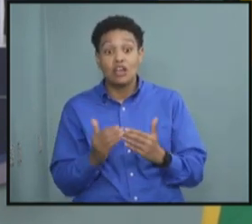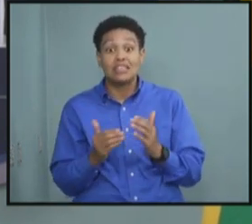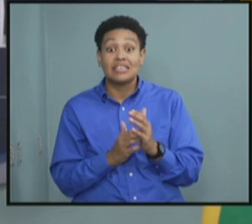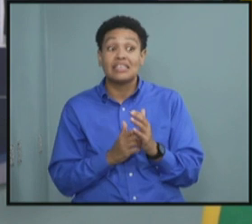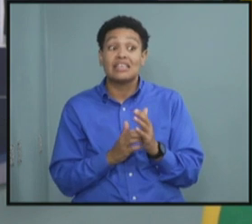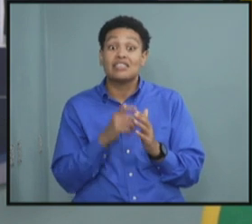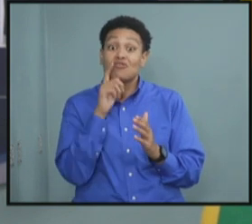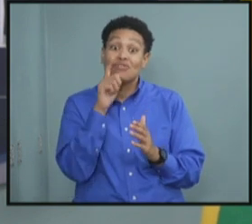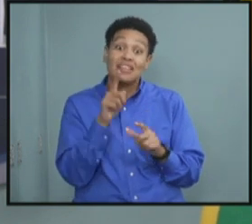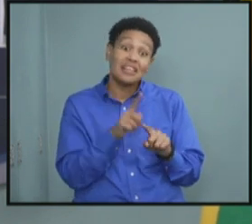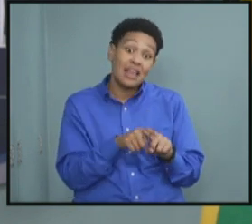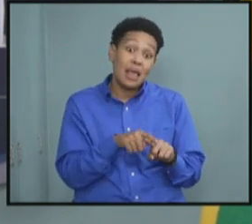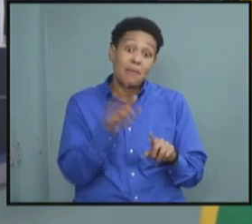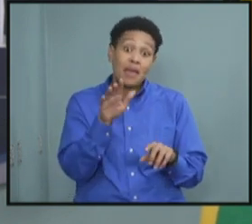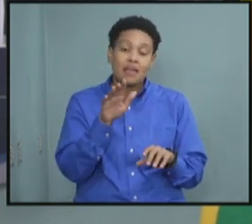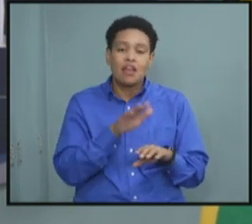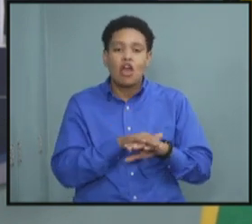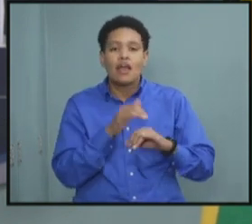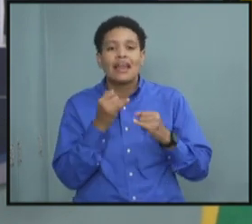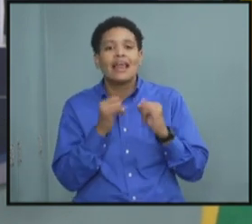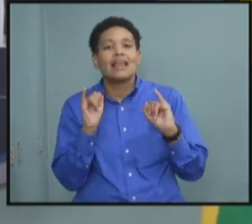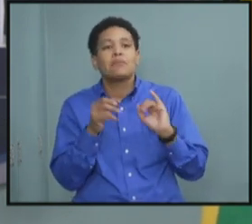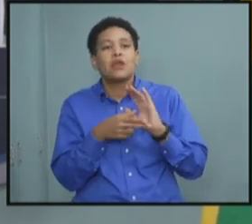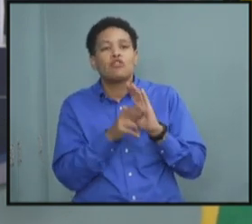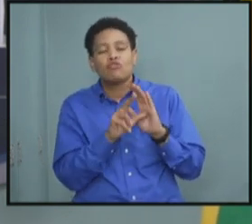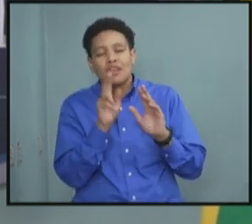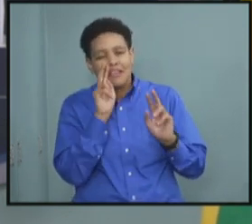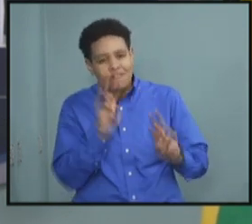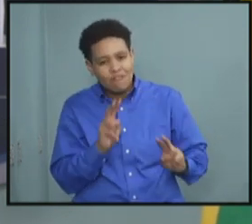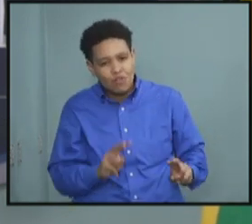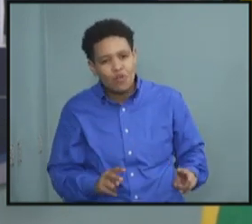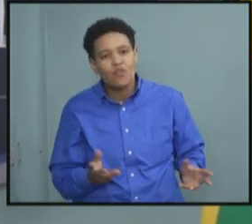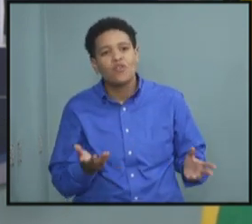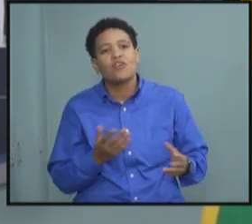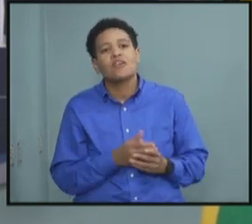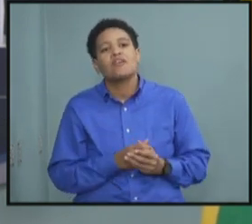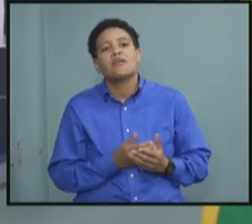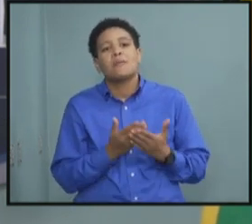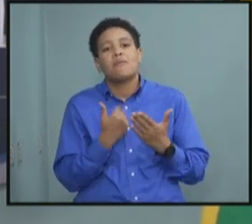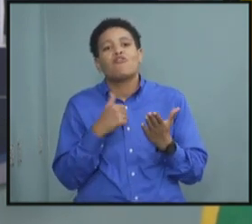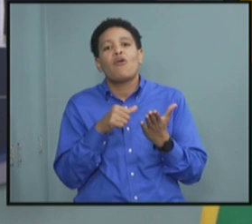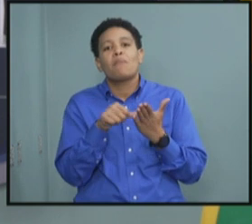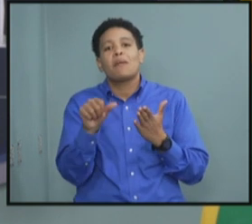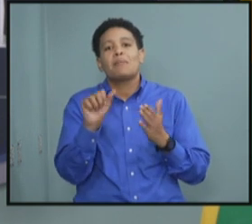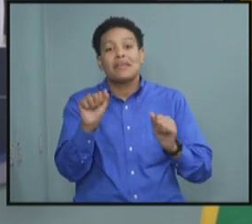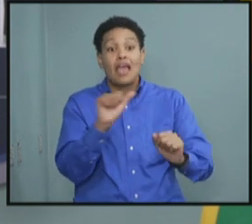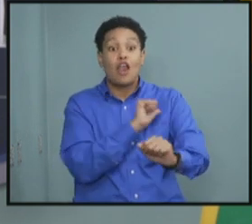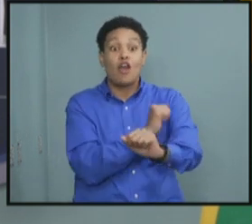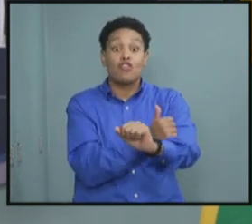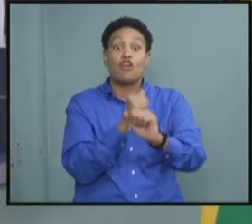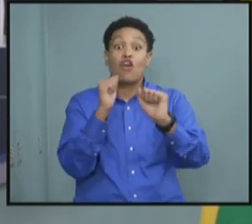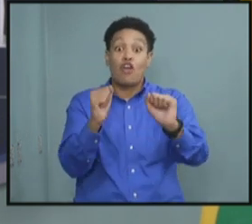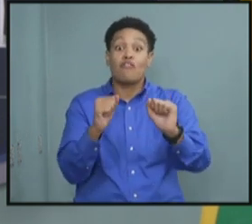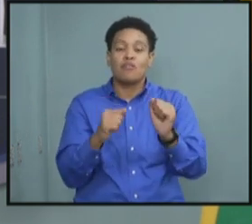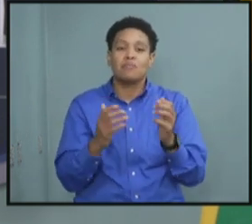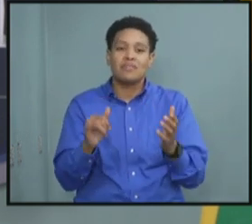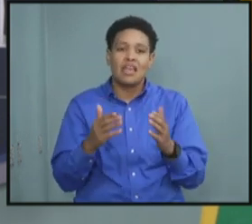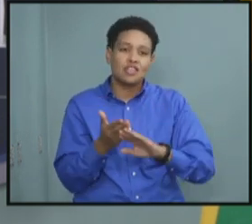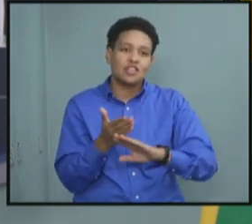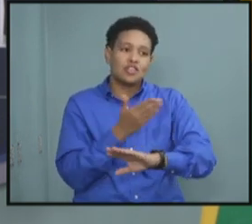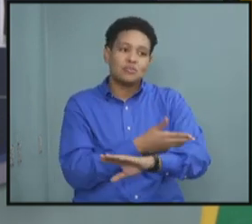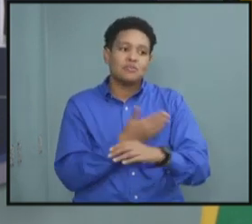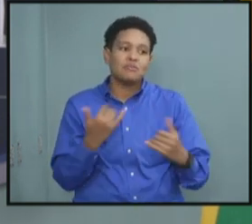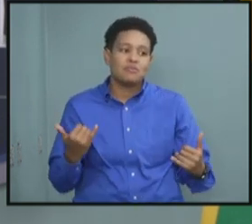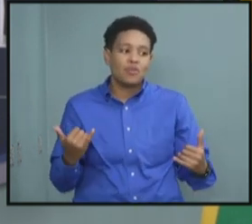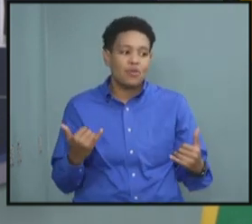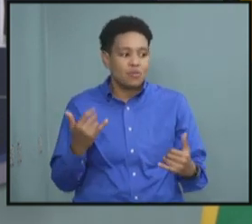being subjected to an independent review before payment can be authorized. That's update from now,